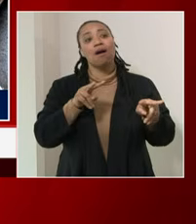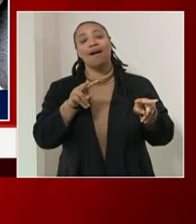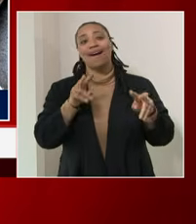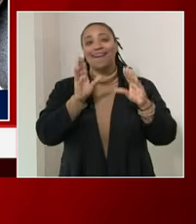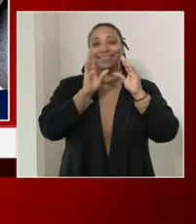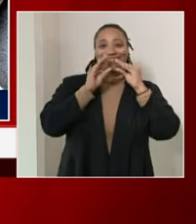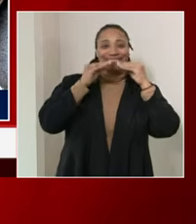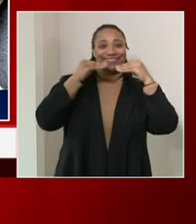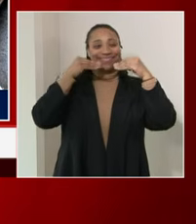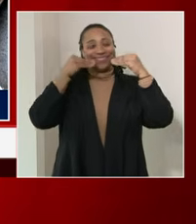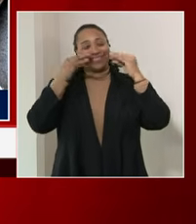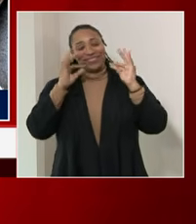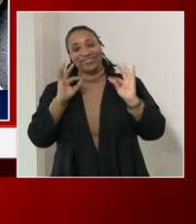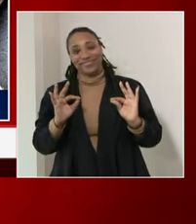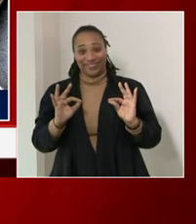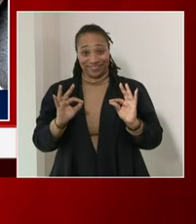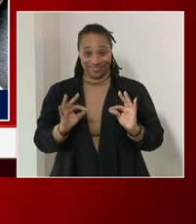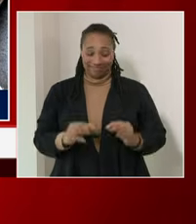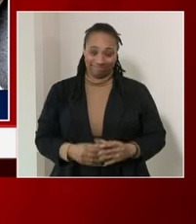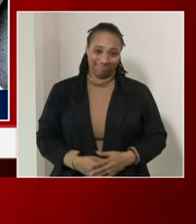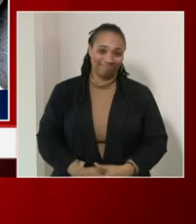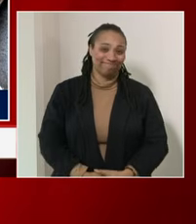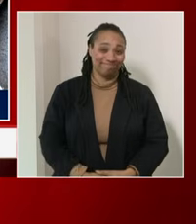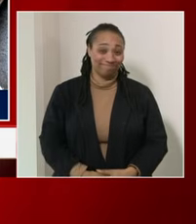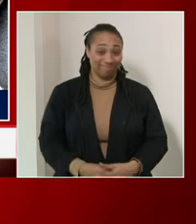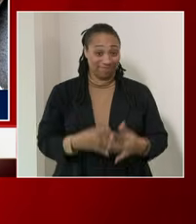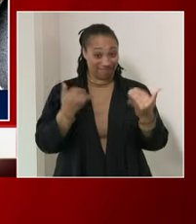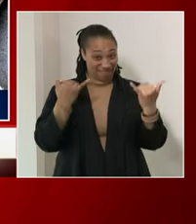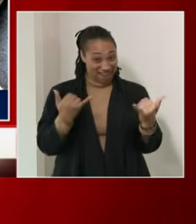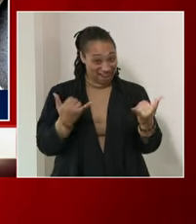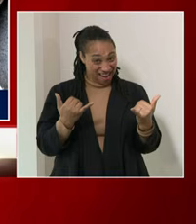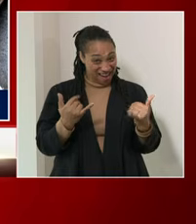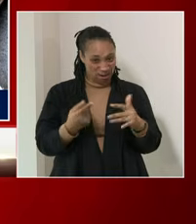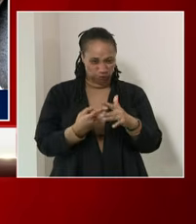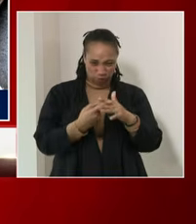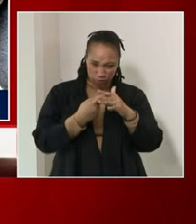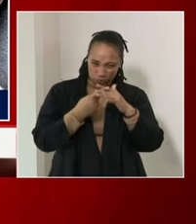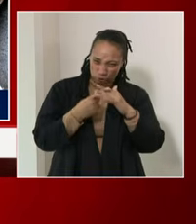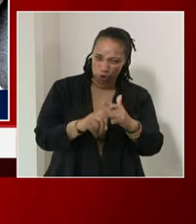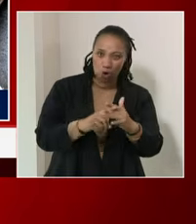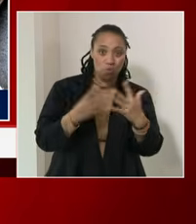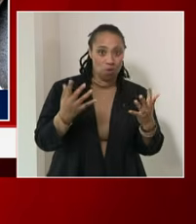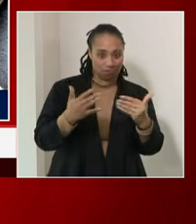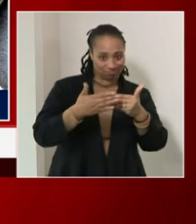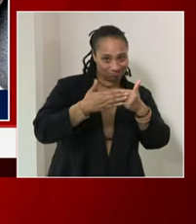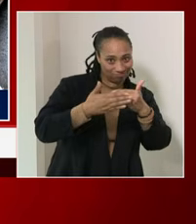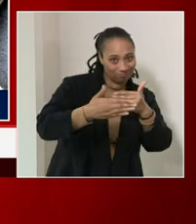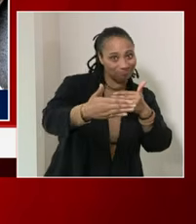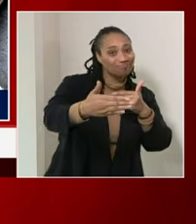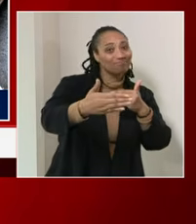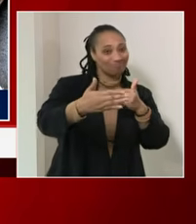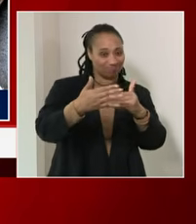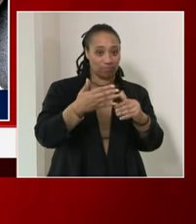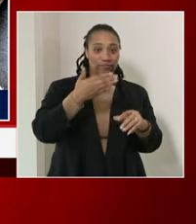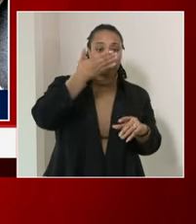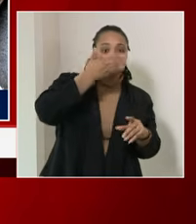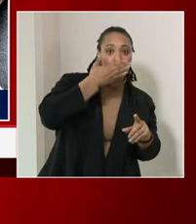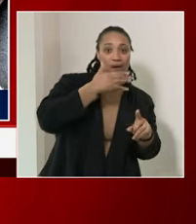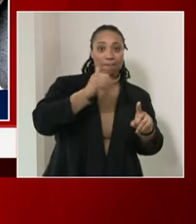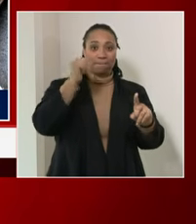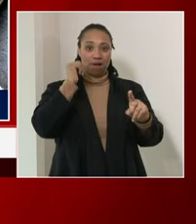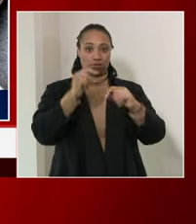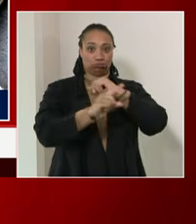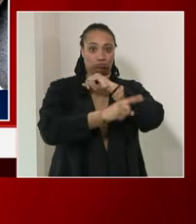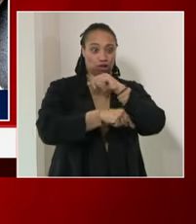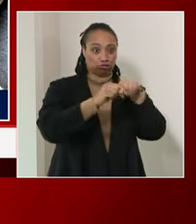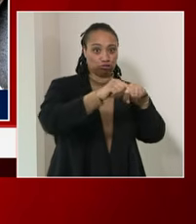Today, we began normal collections for both front and rear collections on Monday routes. And in that